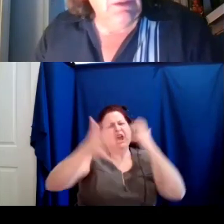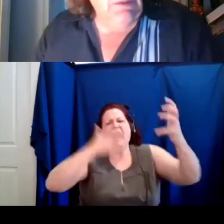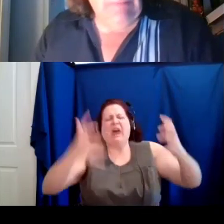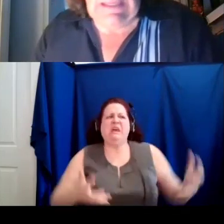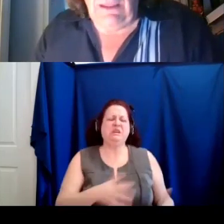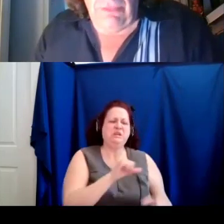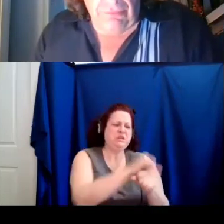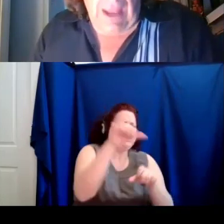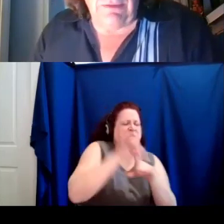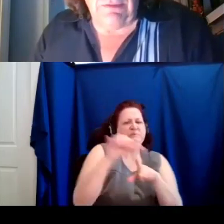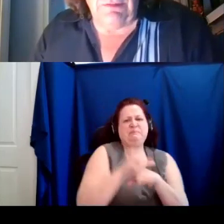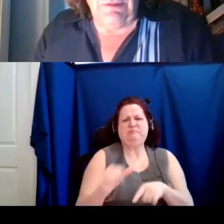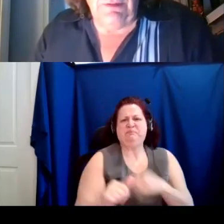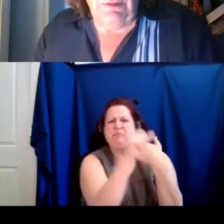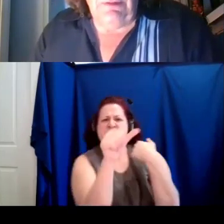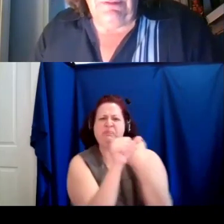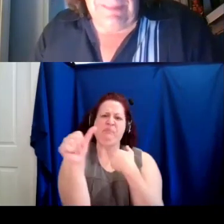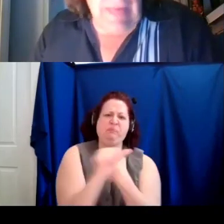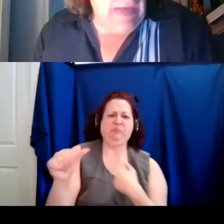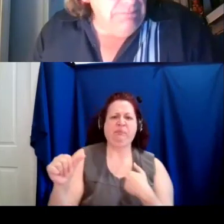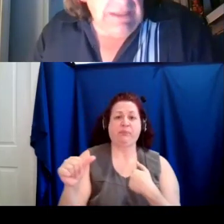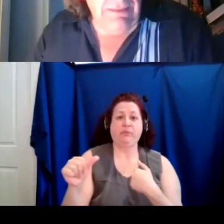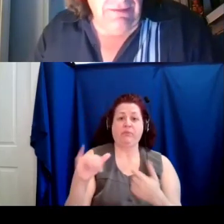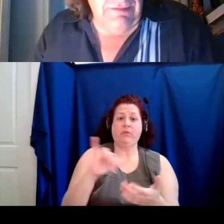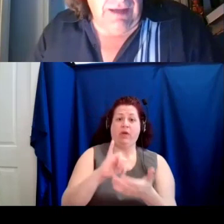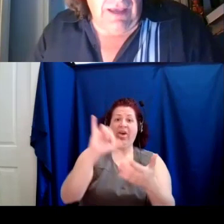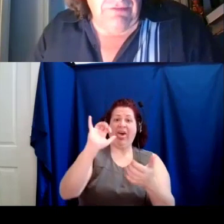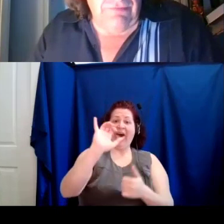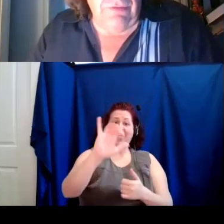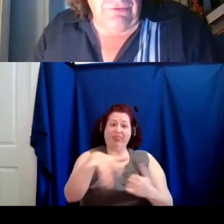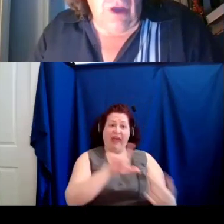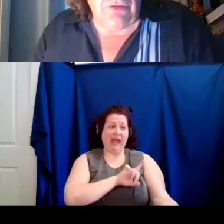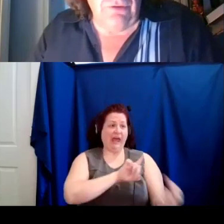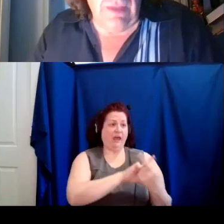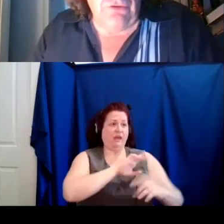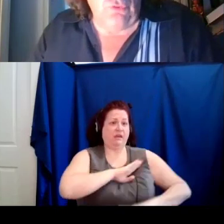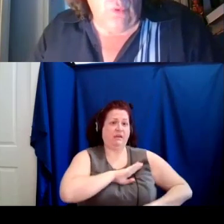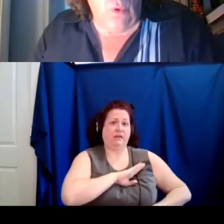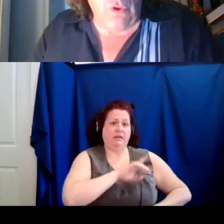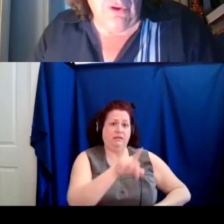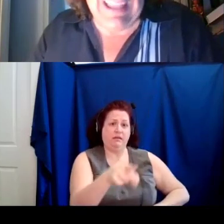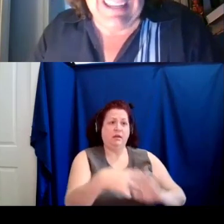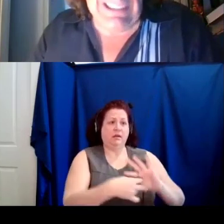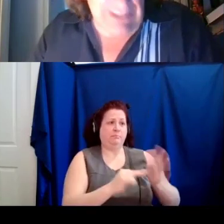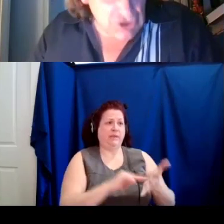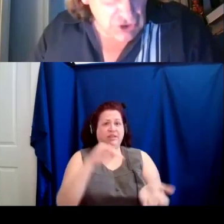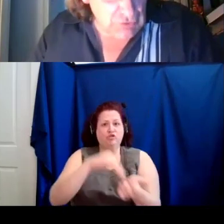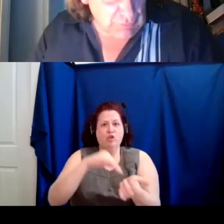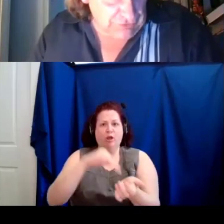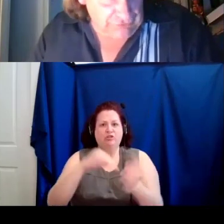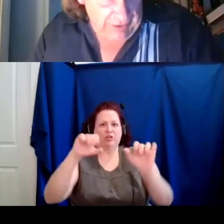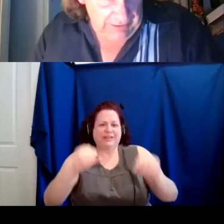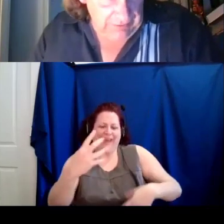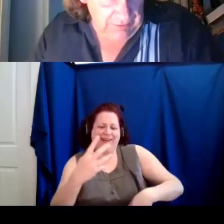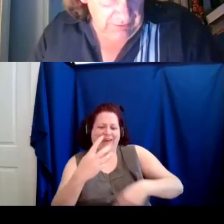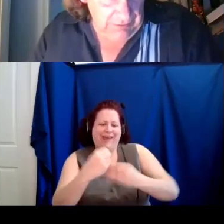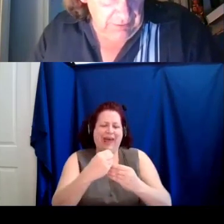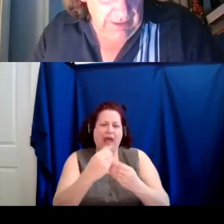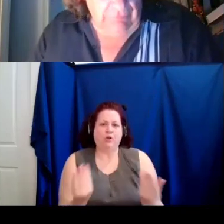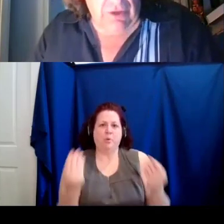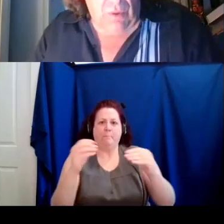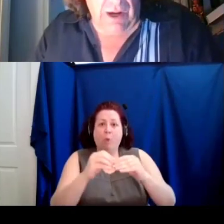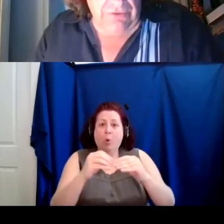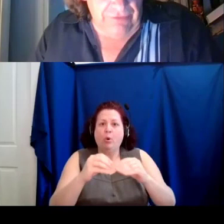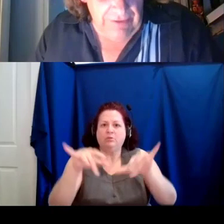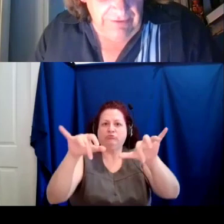they're making threats, does that meet this test for the doctor then to order an additional restraint